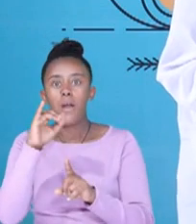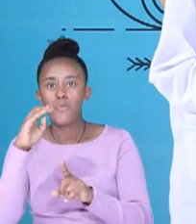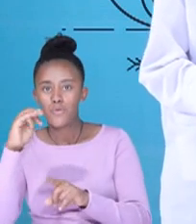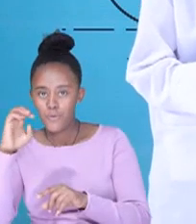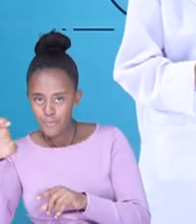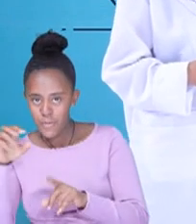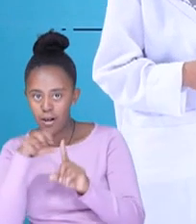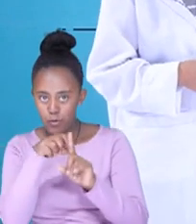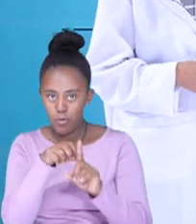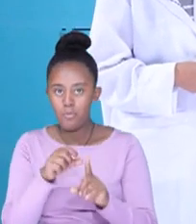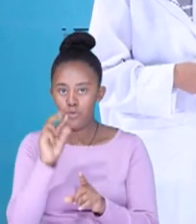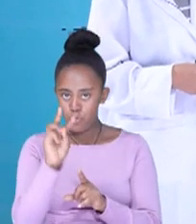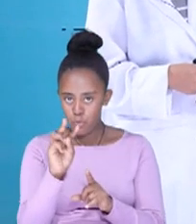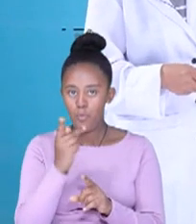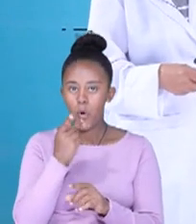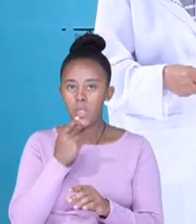two protein subunits,